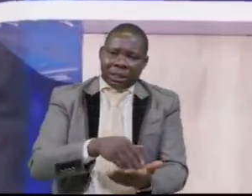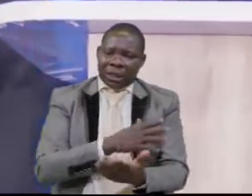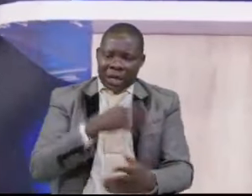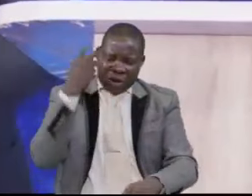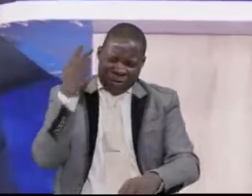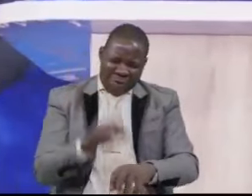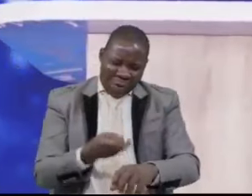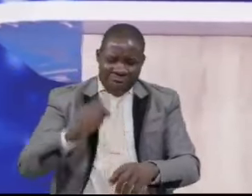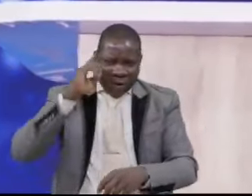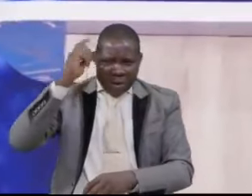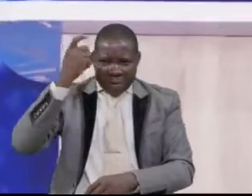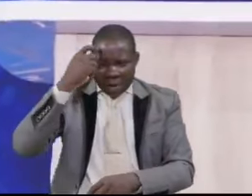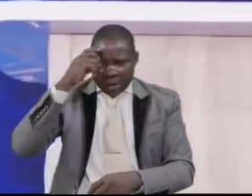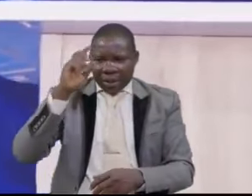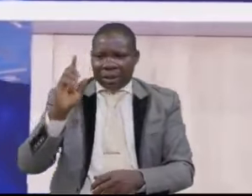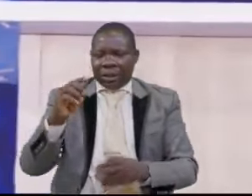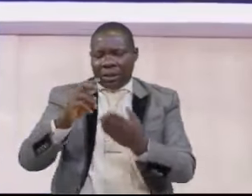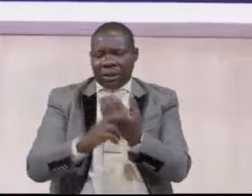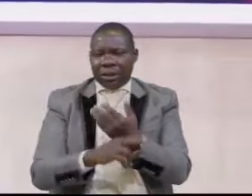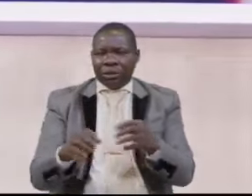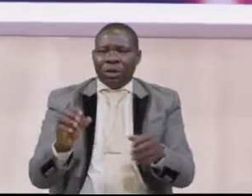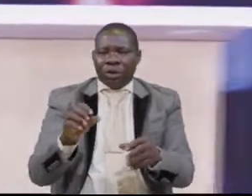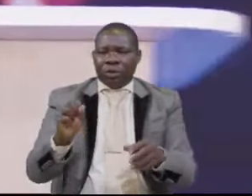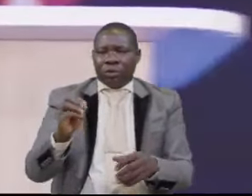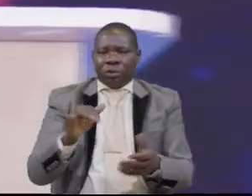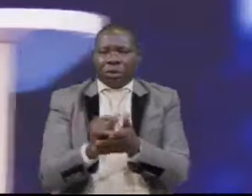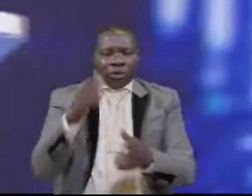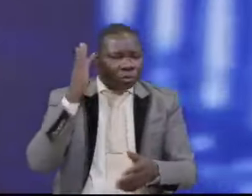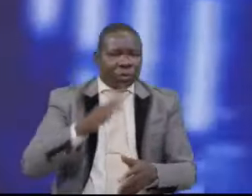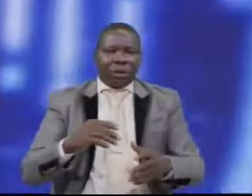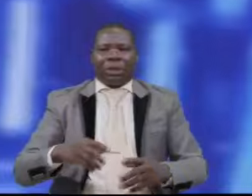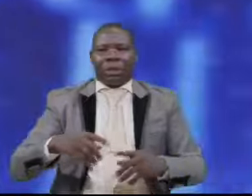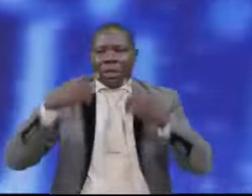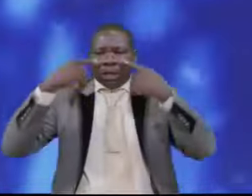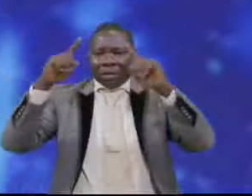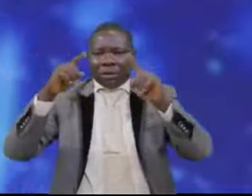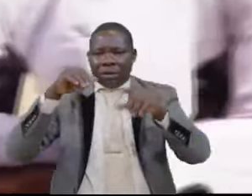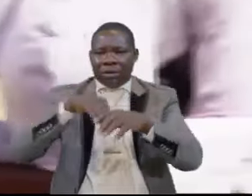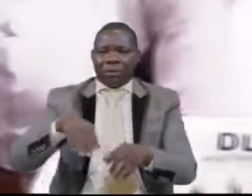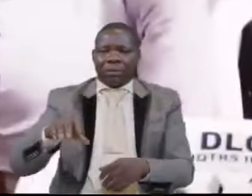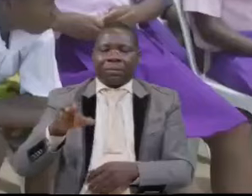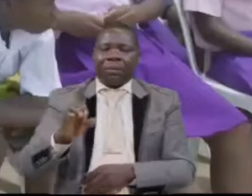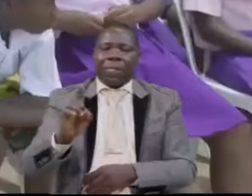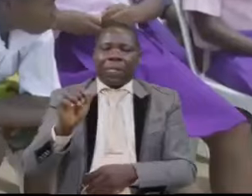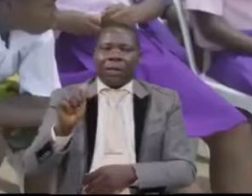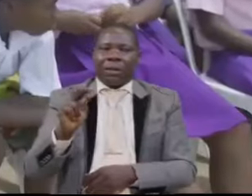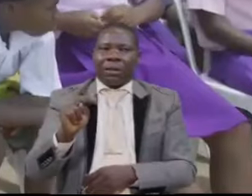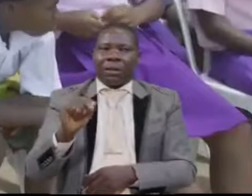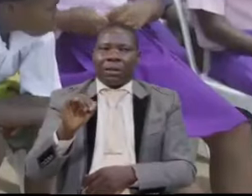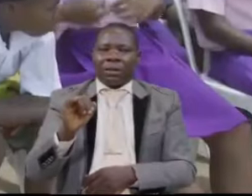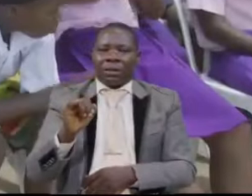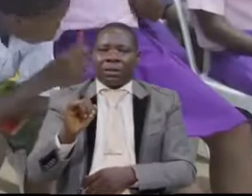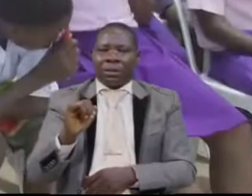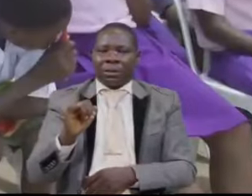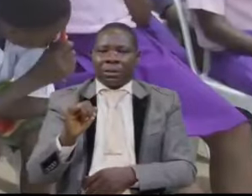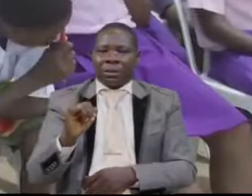so that you will excel. Look at Daniel chapter 5. I'm looking at Daniel chapter 5 and